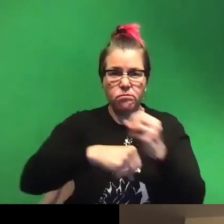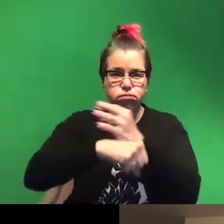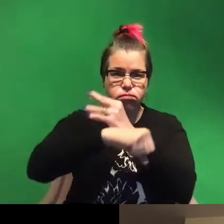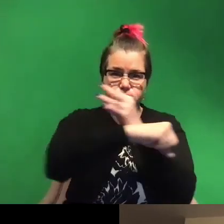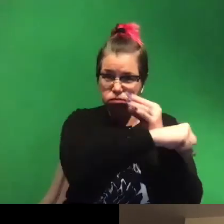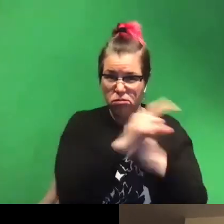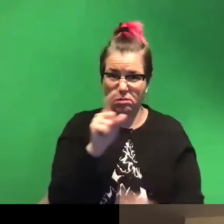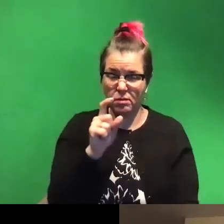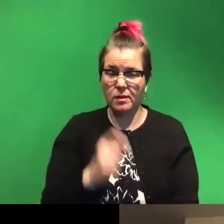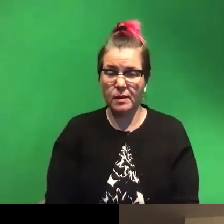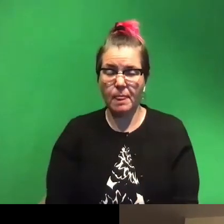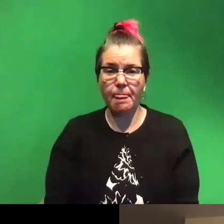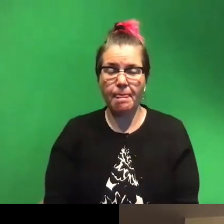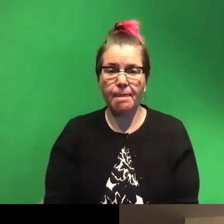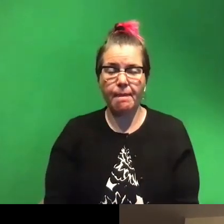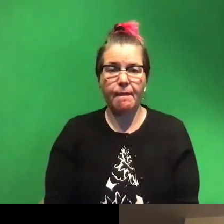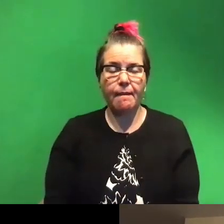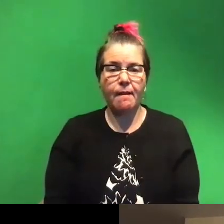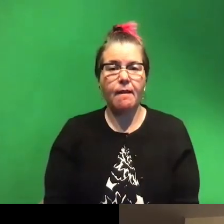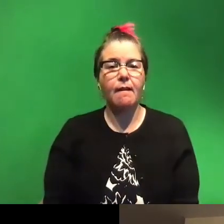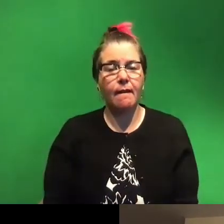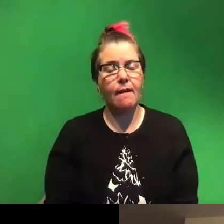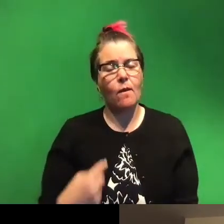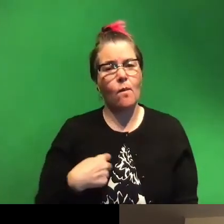completely? So what I call